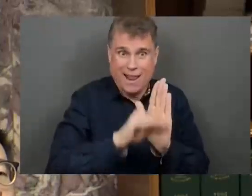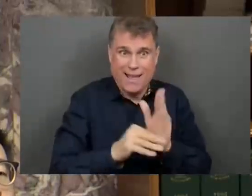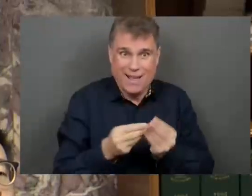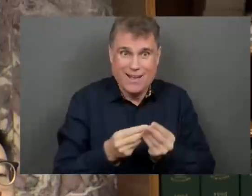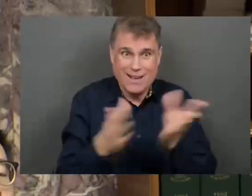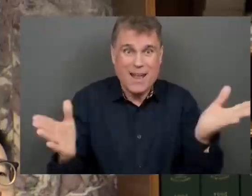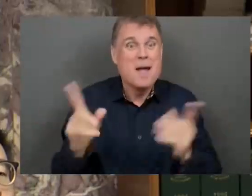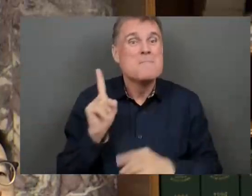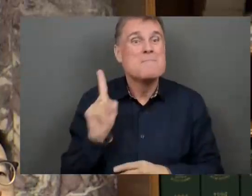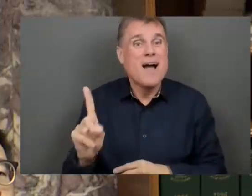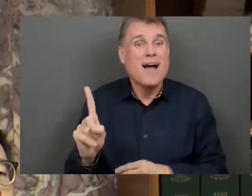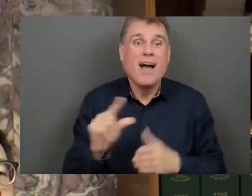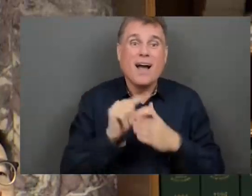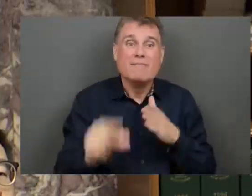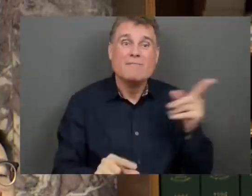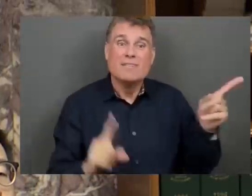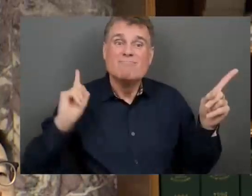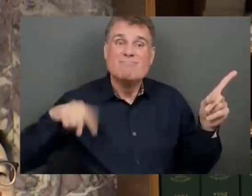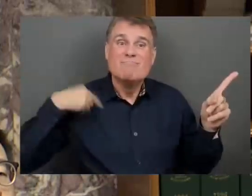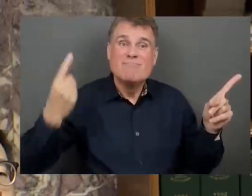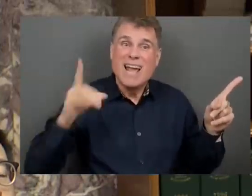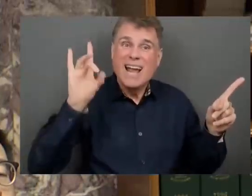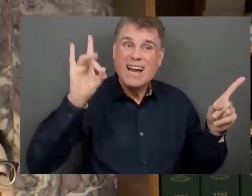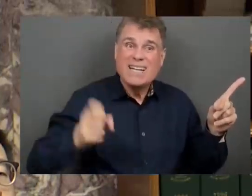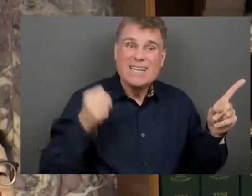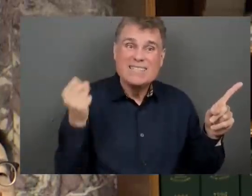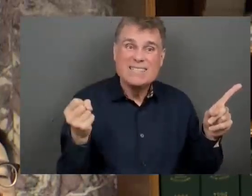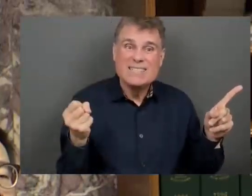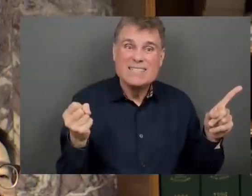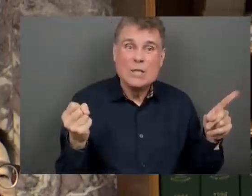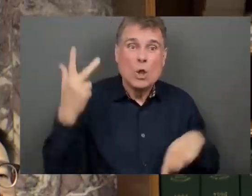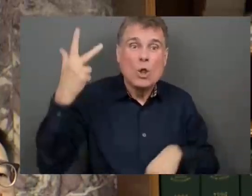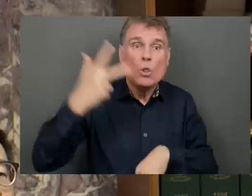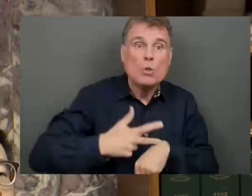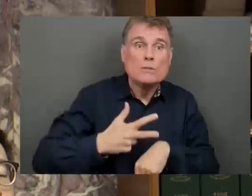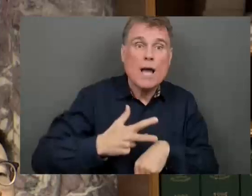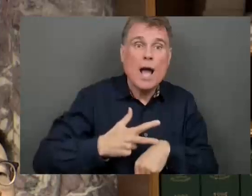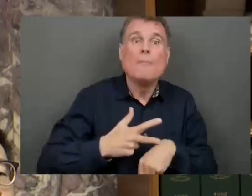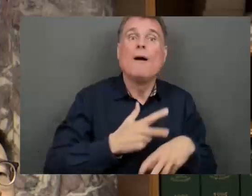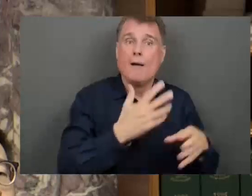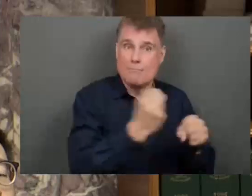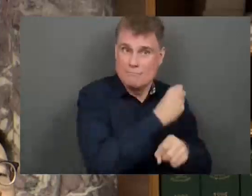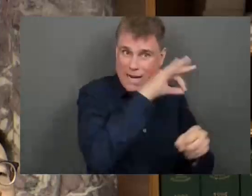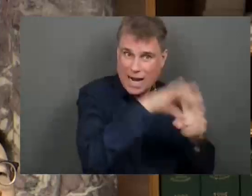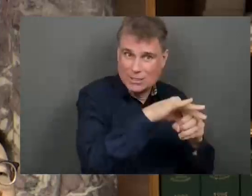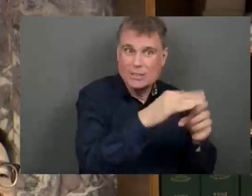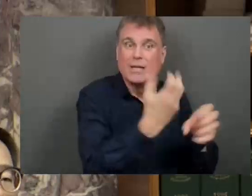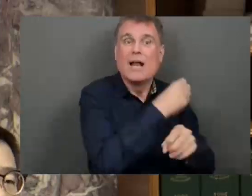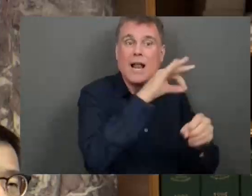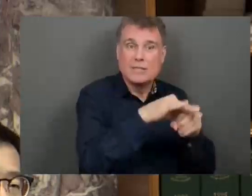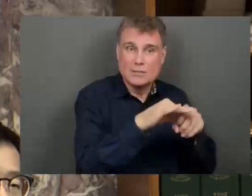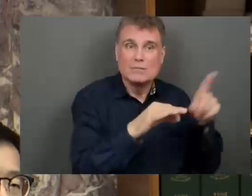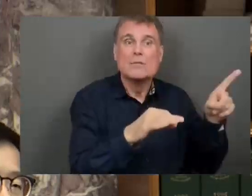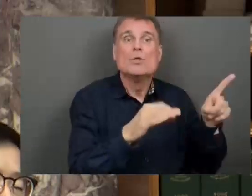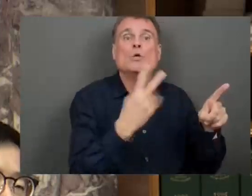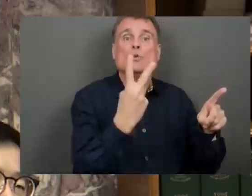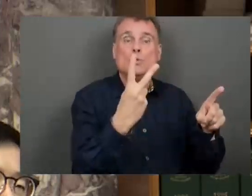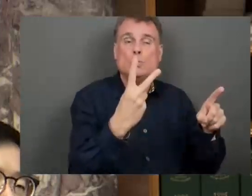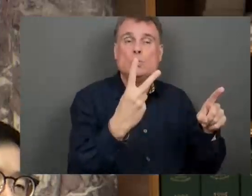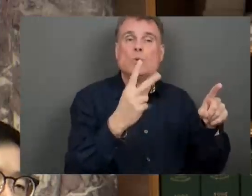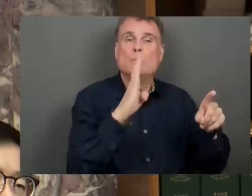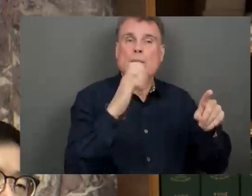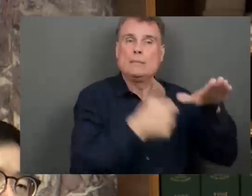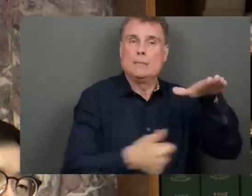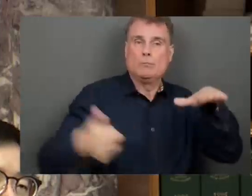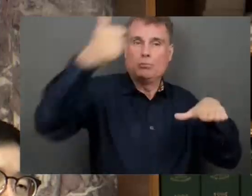3 mandates, 2 premiers, and all we've seen is a record number of food bank users across the